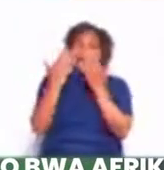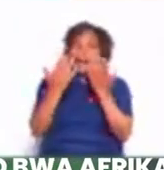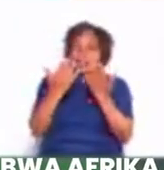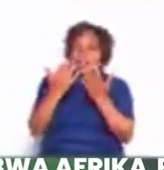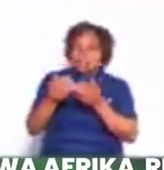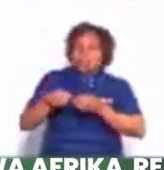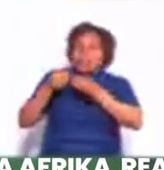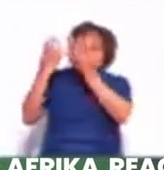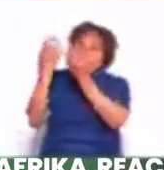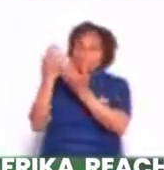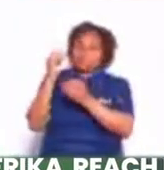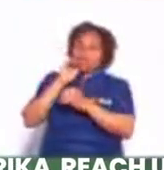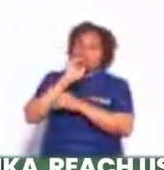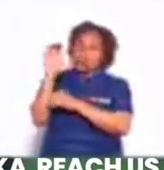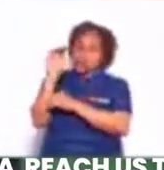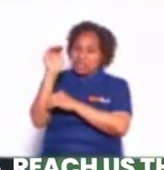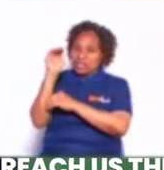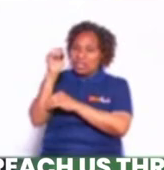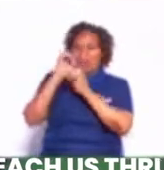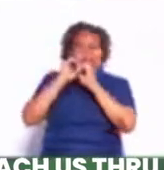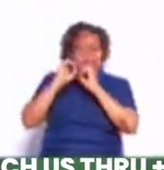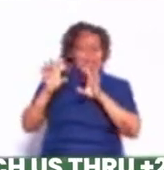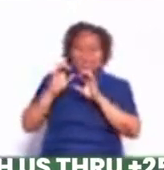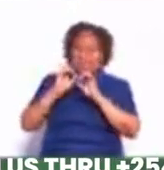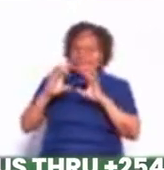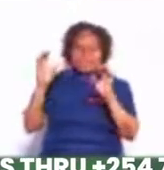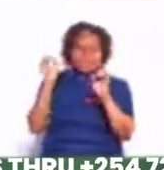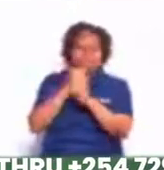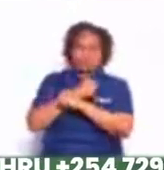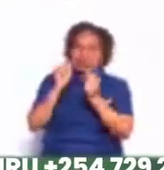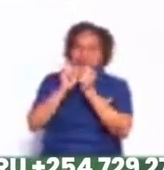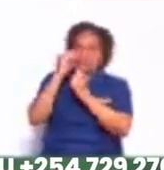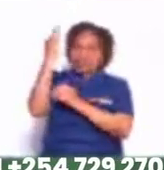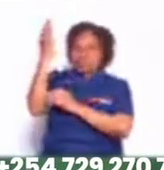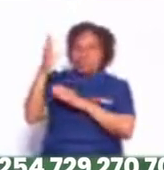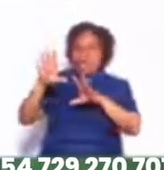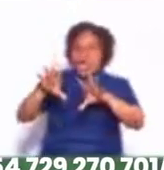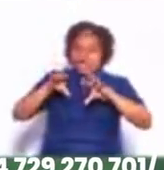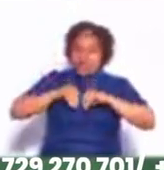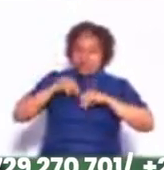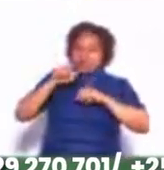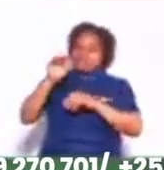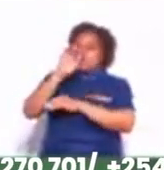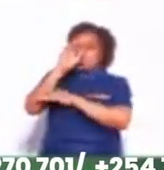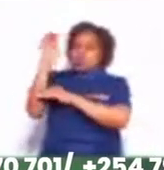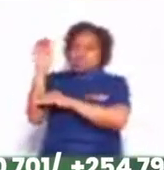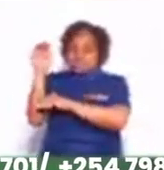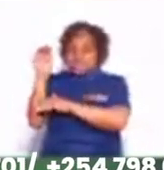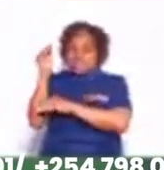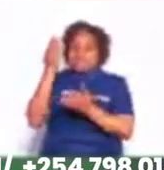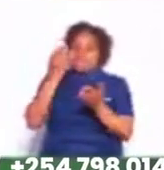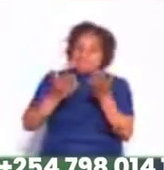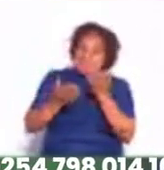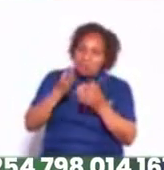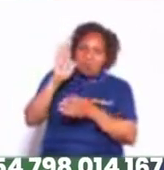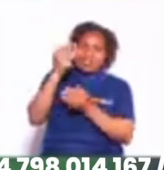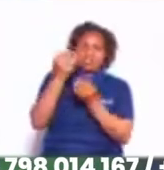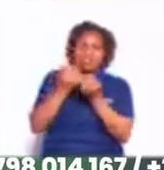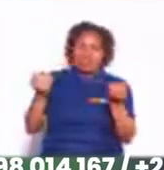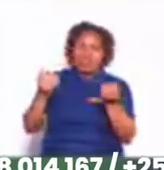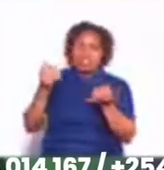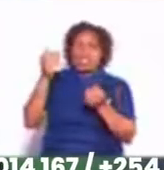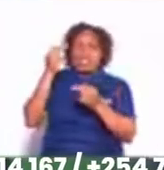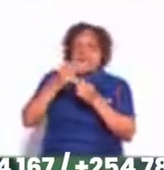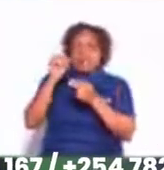requests, because nothing is impossible with you. Accept these requests. Favor your children in the name